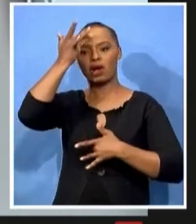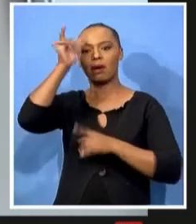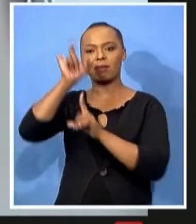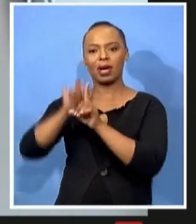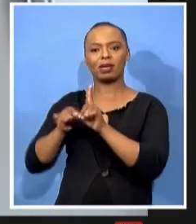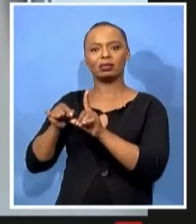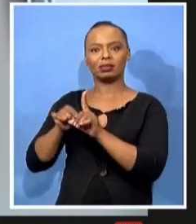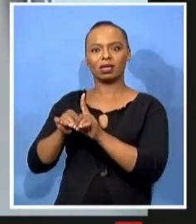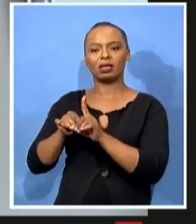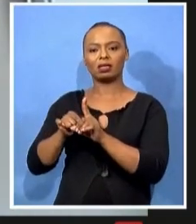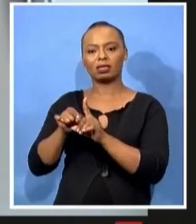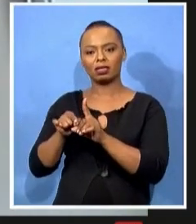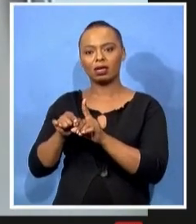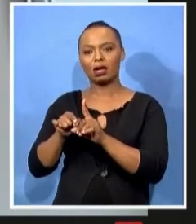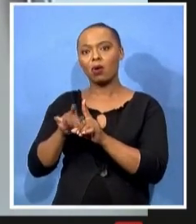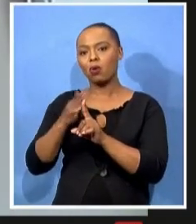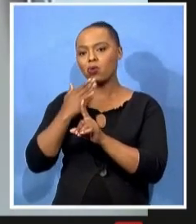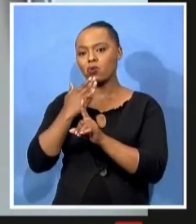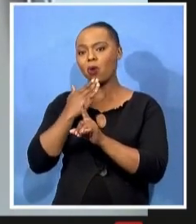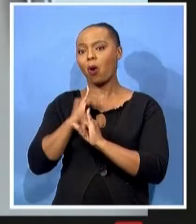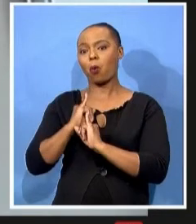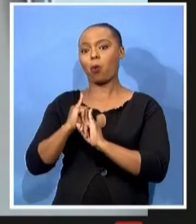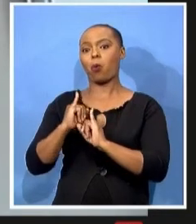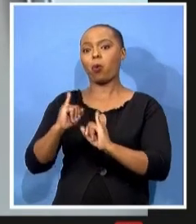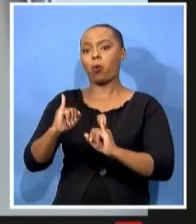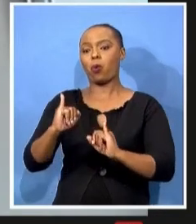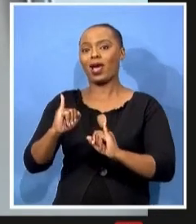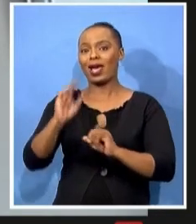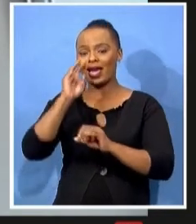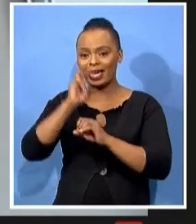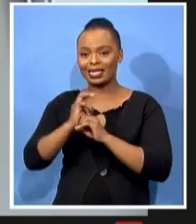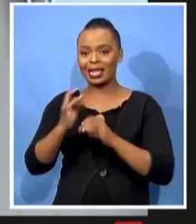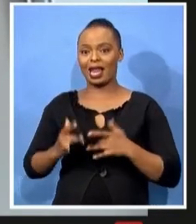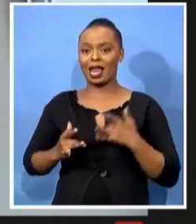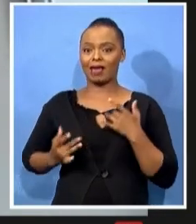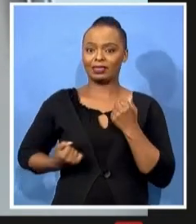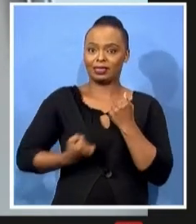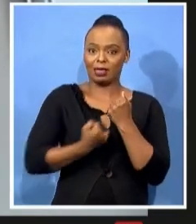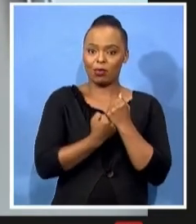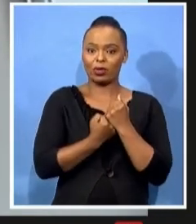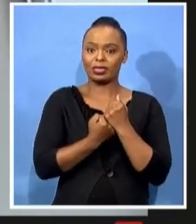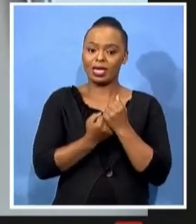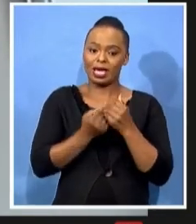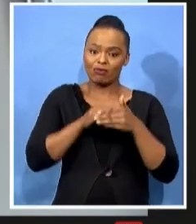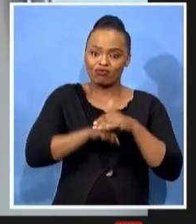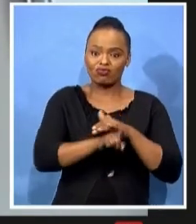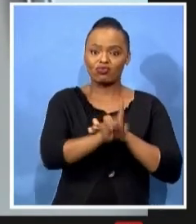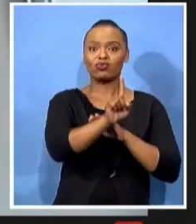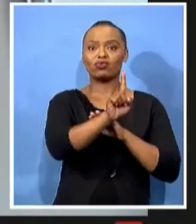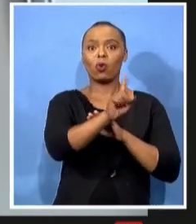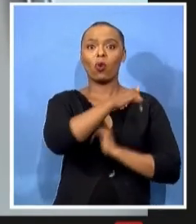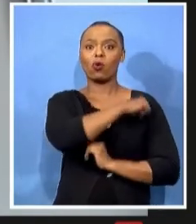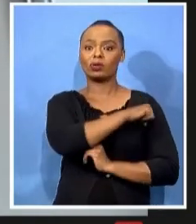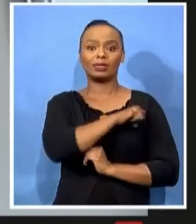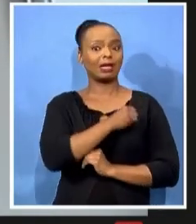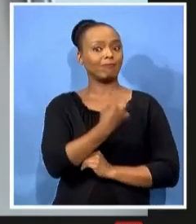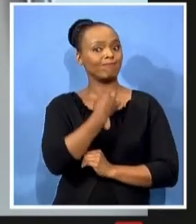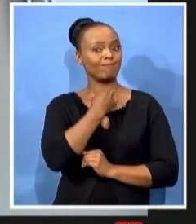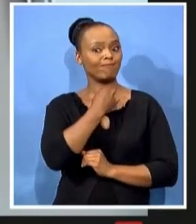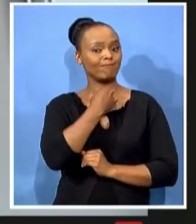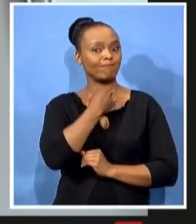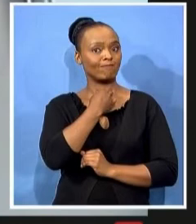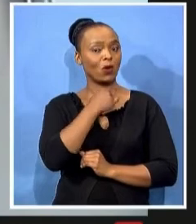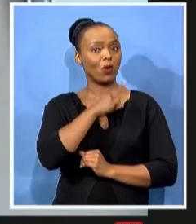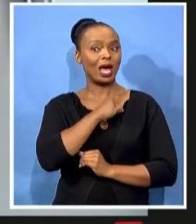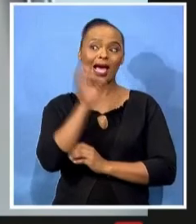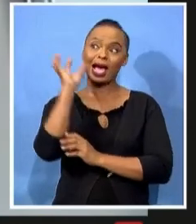requiring life support, and we can't get them into the hospitals, those ambulances are unable to go out